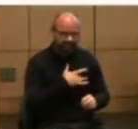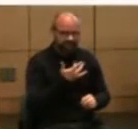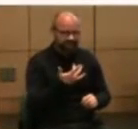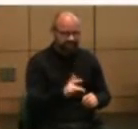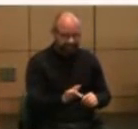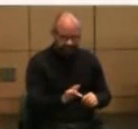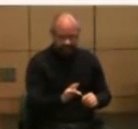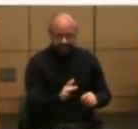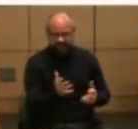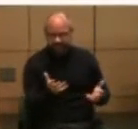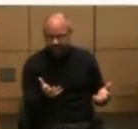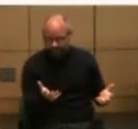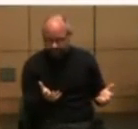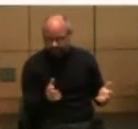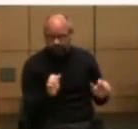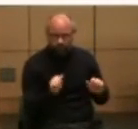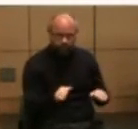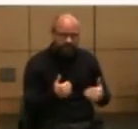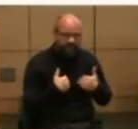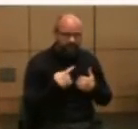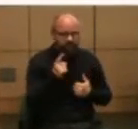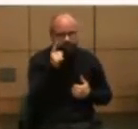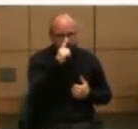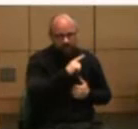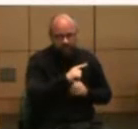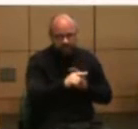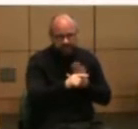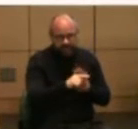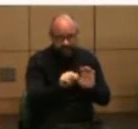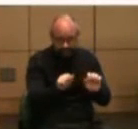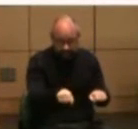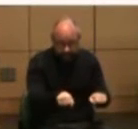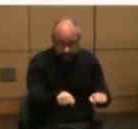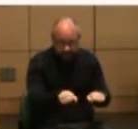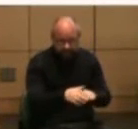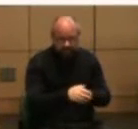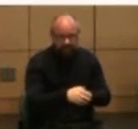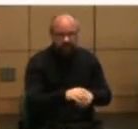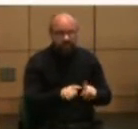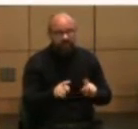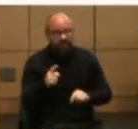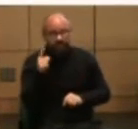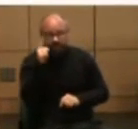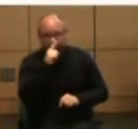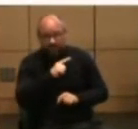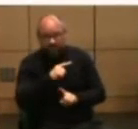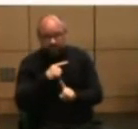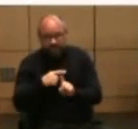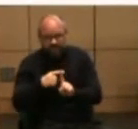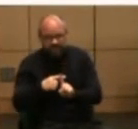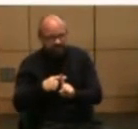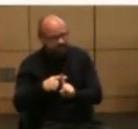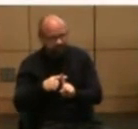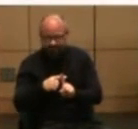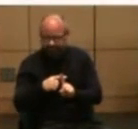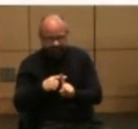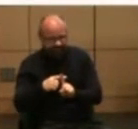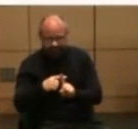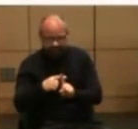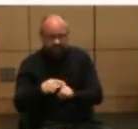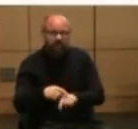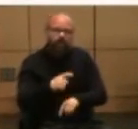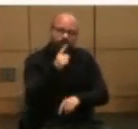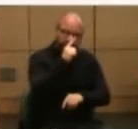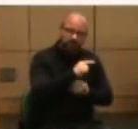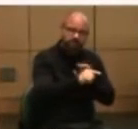you can have false negatives. It's unlikely to have a false positive. And the false negative rate, though, depends on